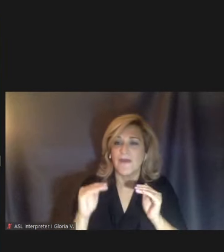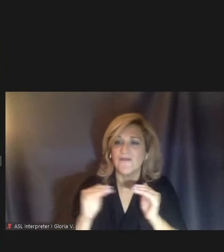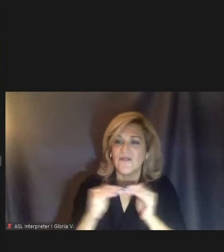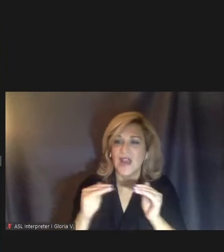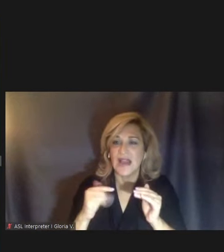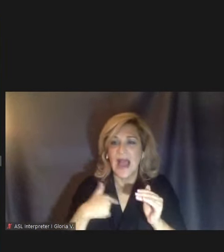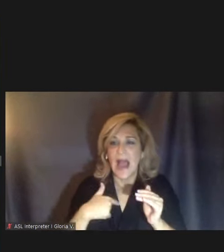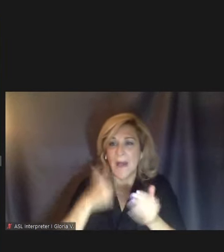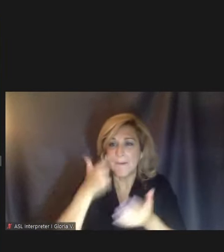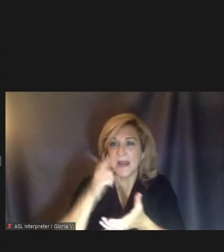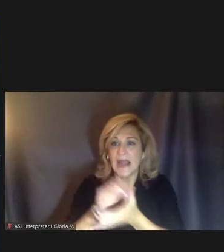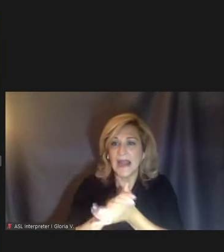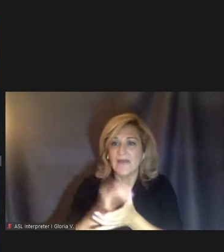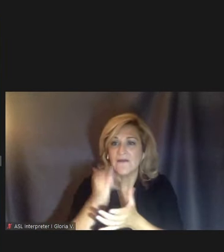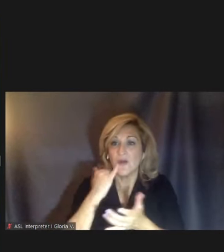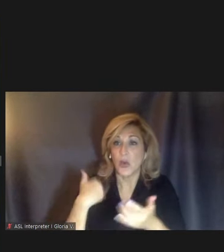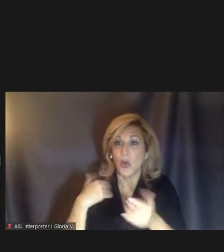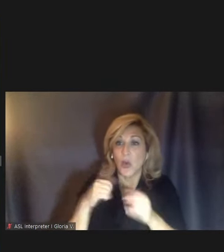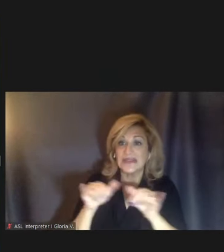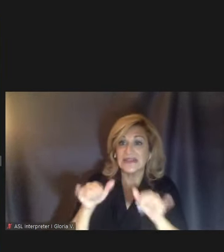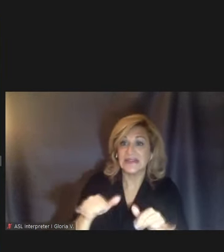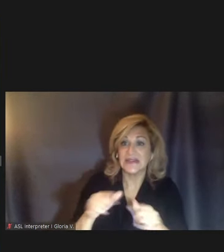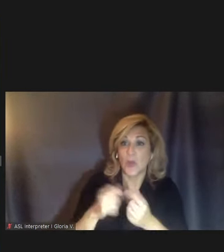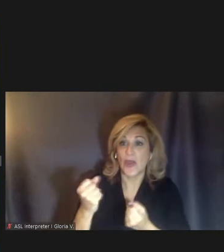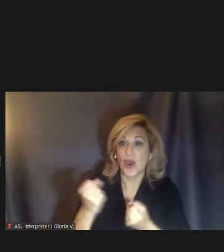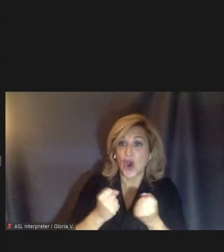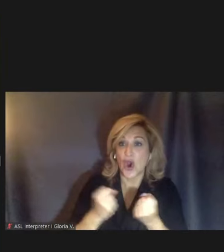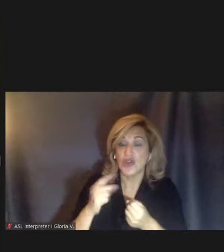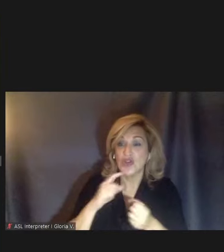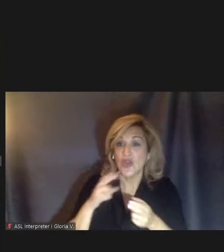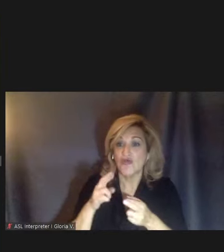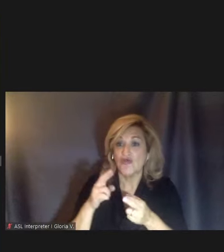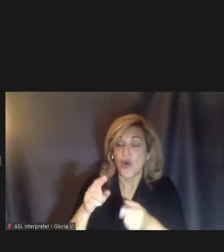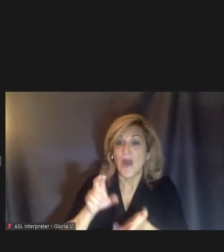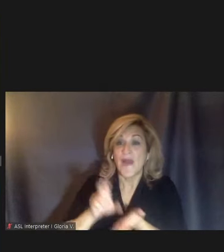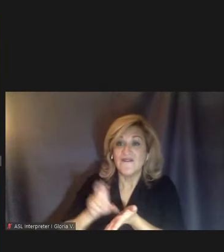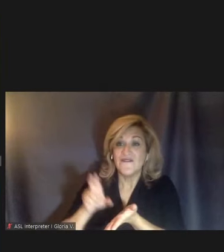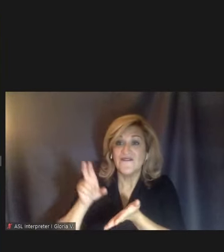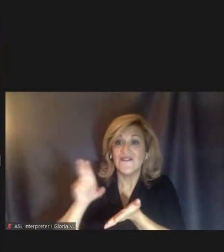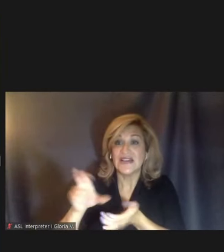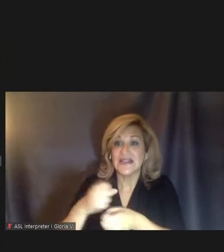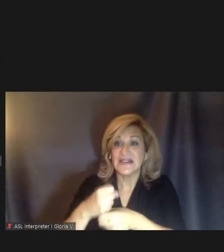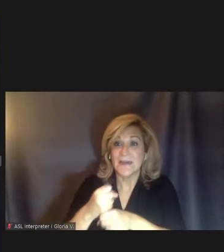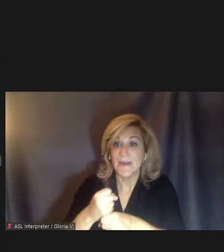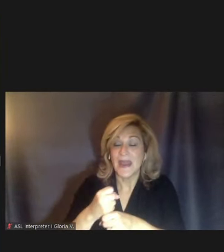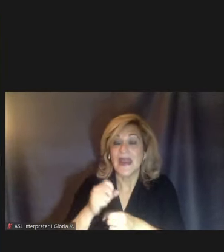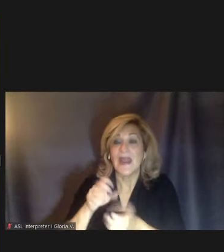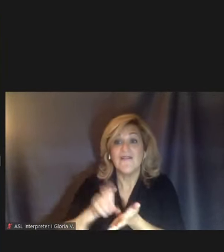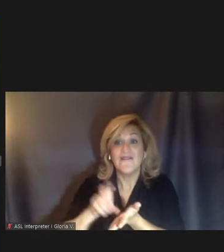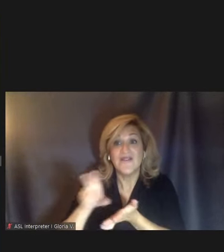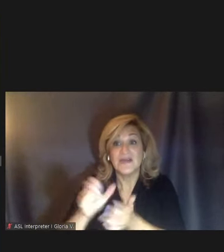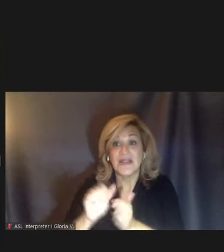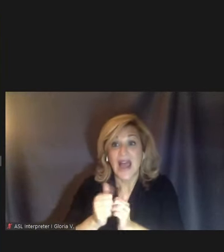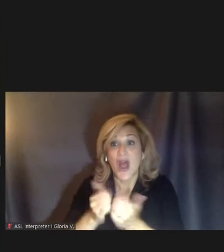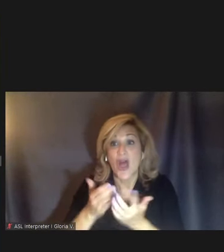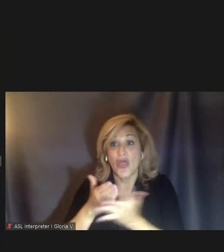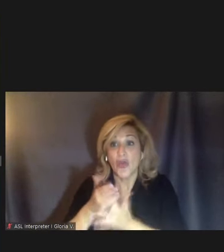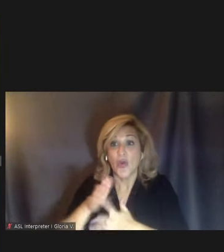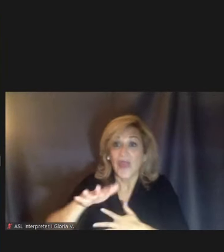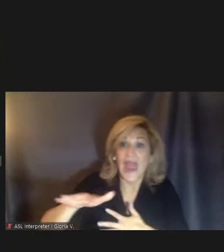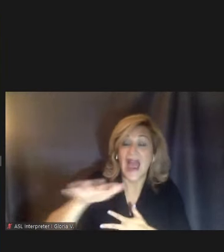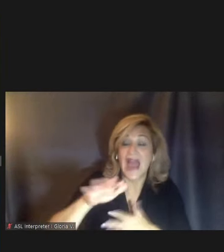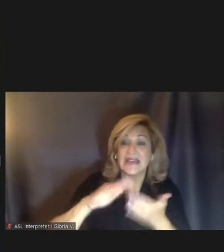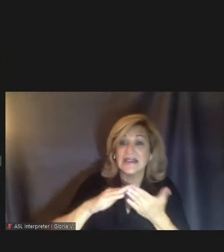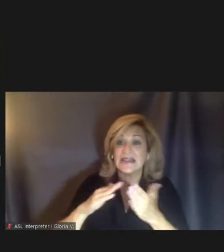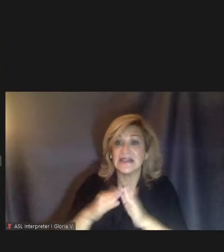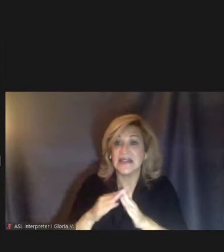if we want a system that gets cars off the road and investment is made, investment needs to be made throughout the entire city, in the outer boroughs, as well